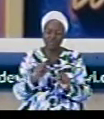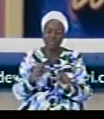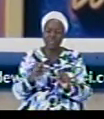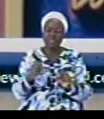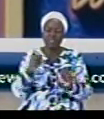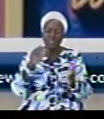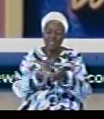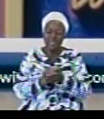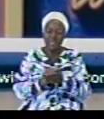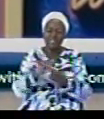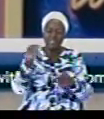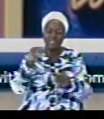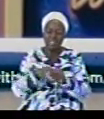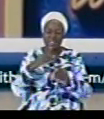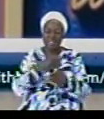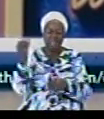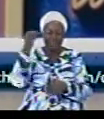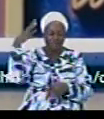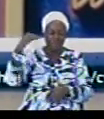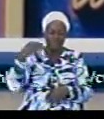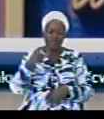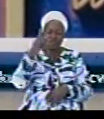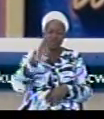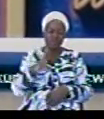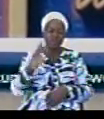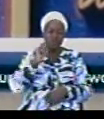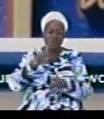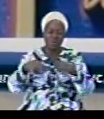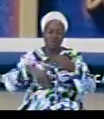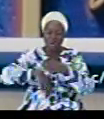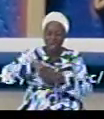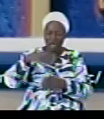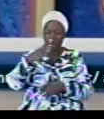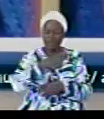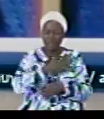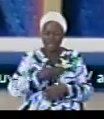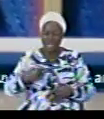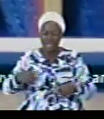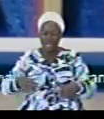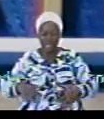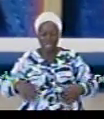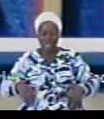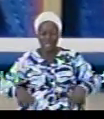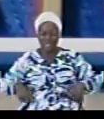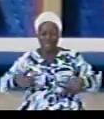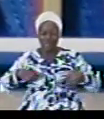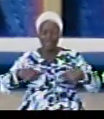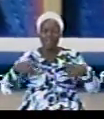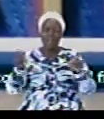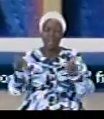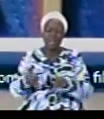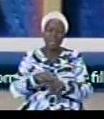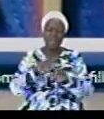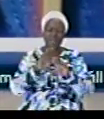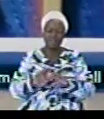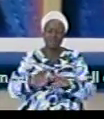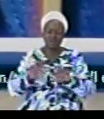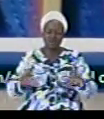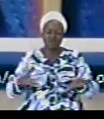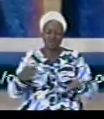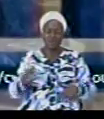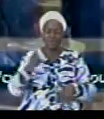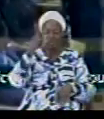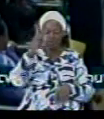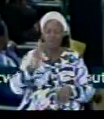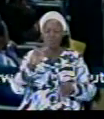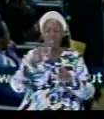the grace of God, they will go forth and live like children of God in